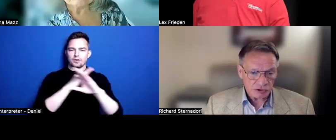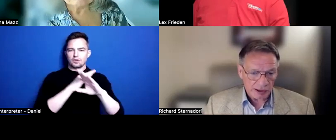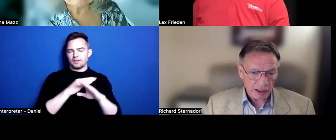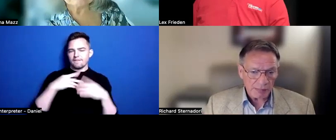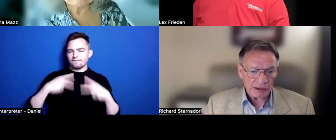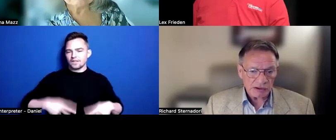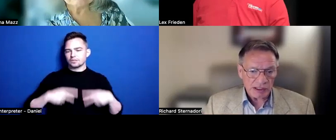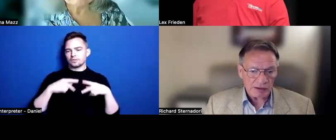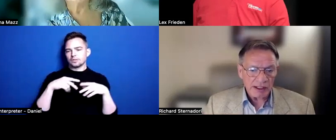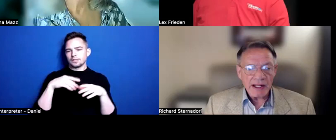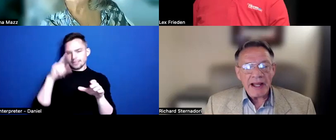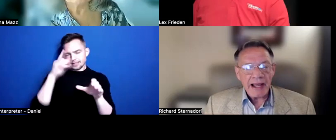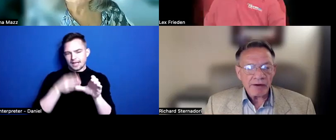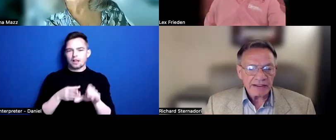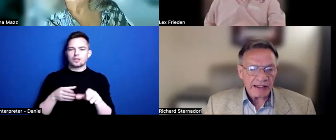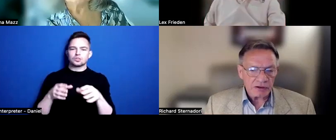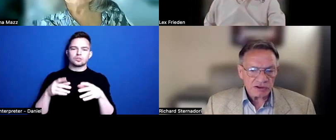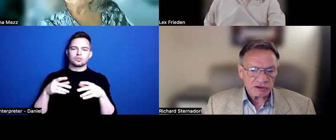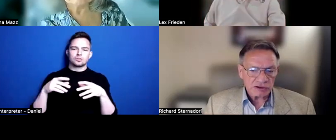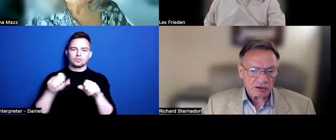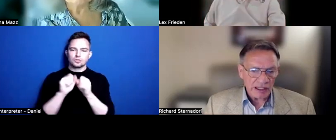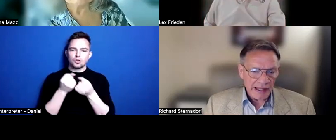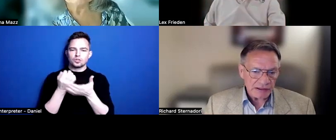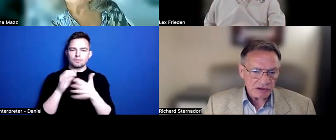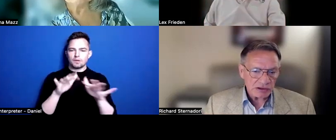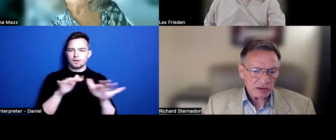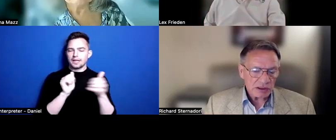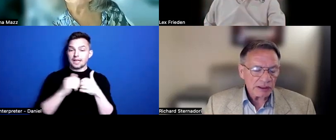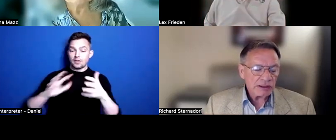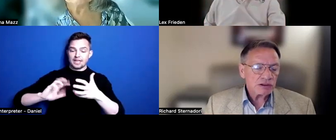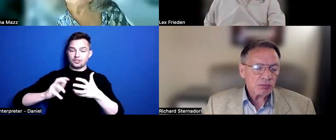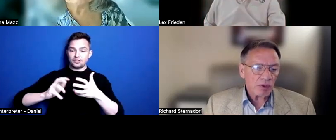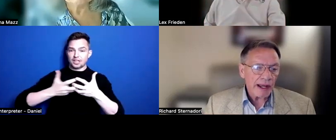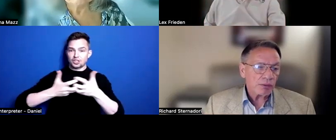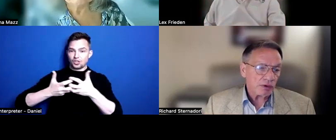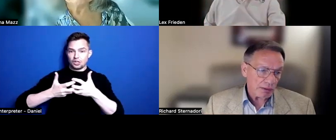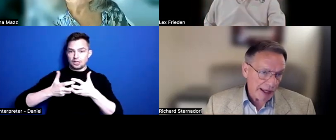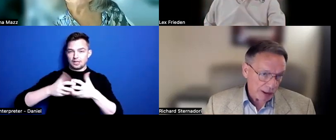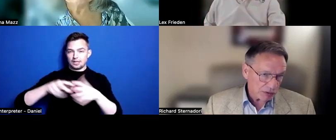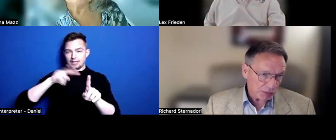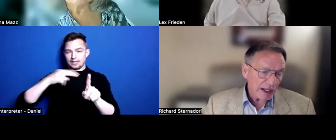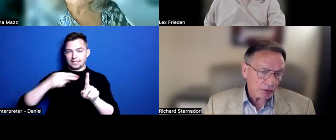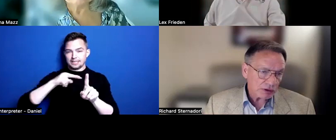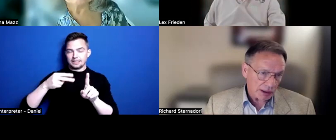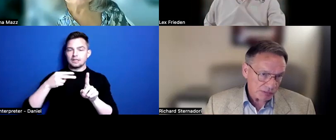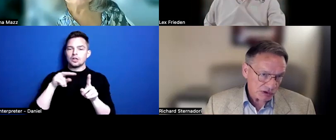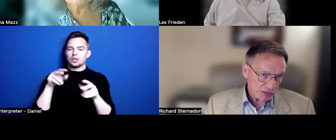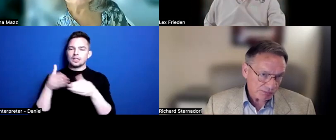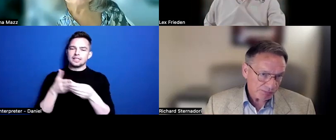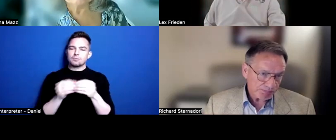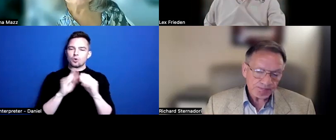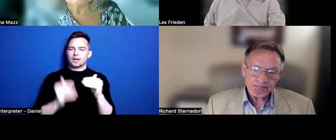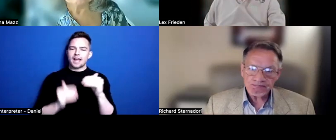psychological, socioeconomic, etc.? And how can that intersectional lens lead to more equitable outcomes?